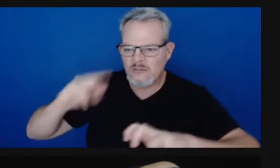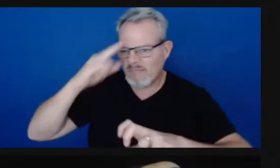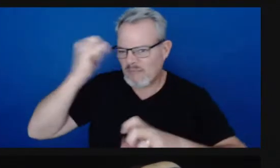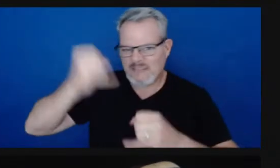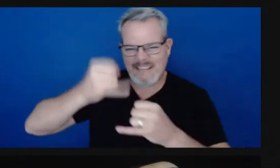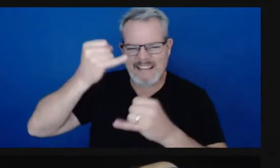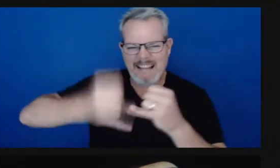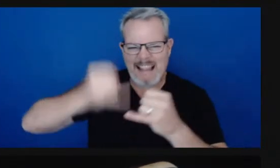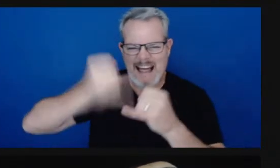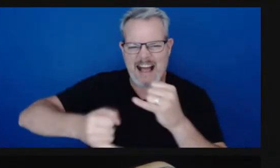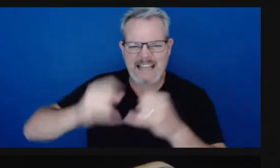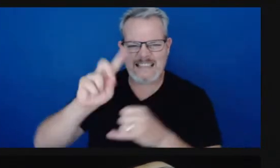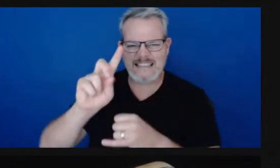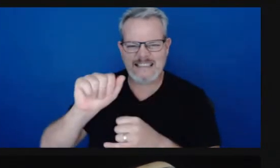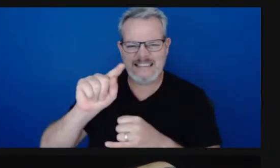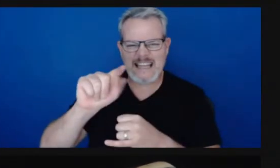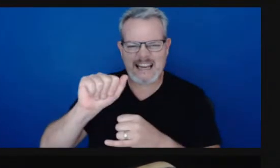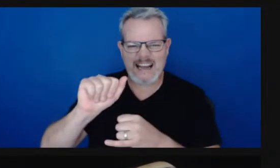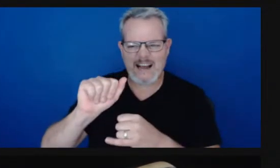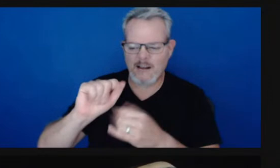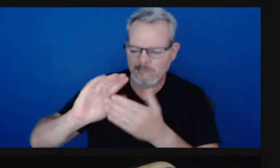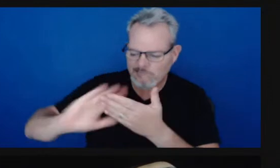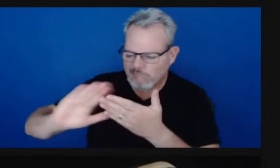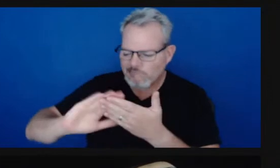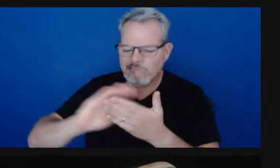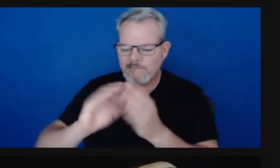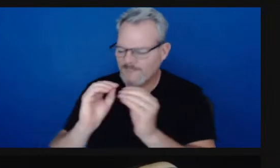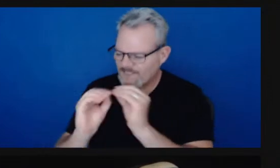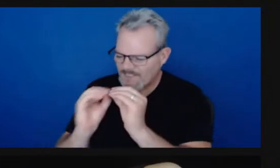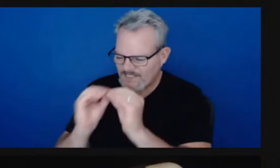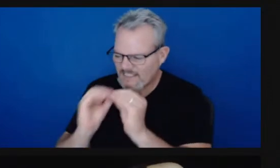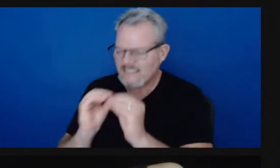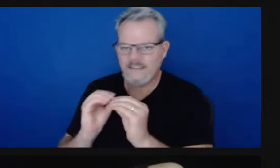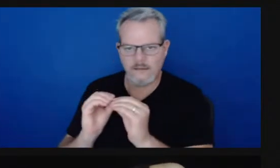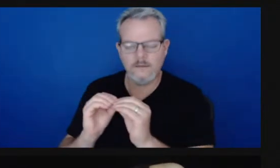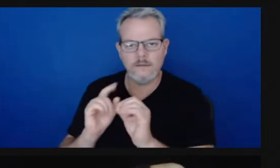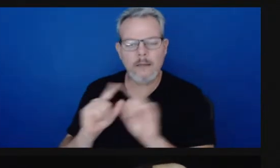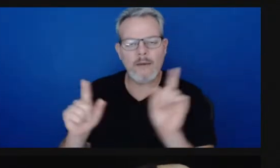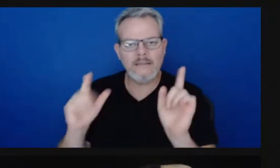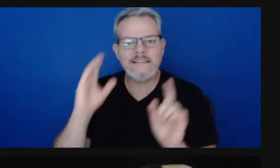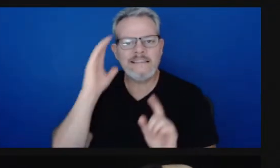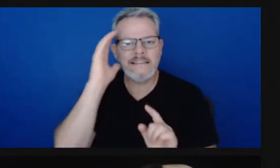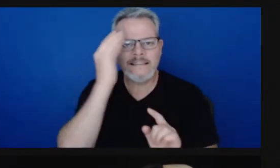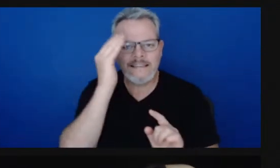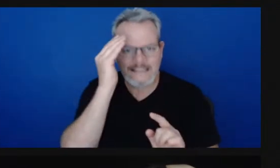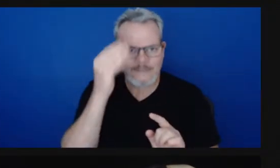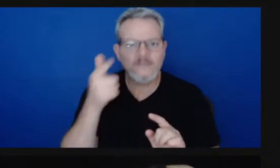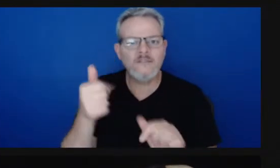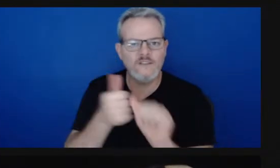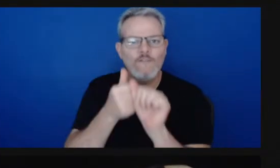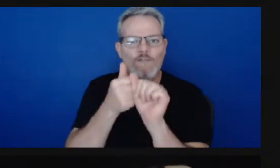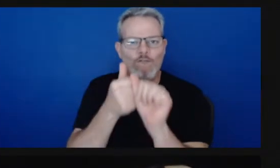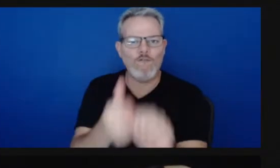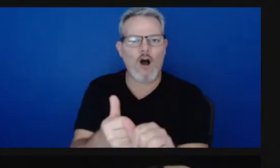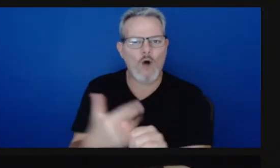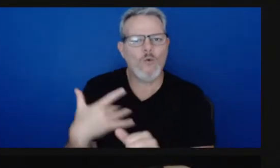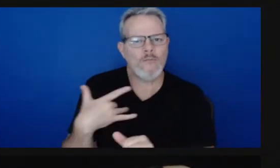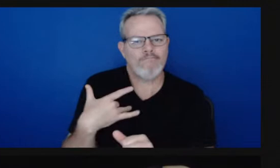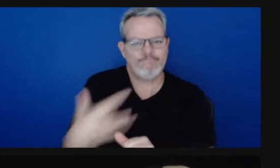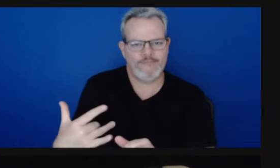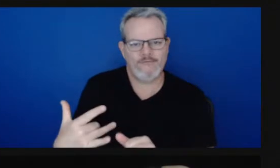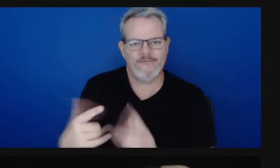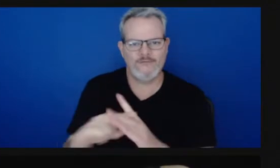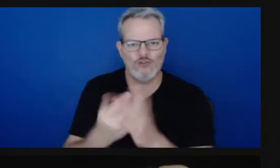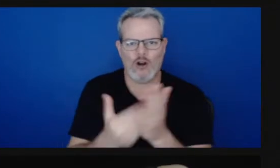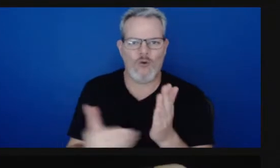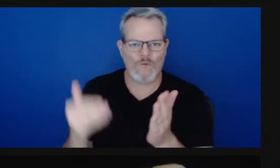get cleaned and move a little bit and have some noise. But it does appear like this is also following the trend of bouncing back upwards here as